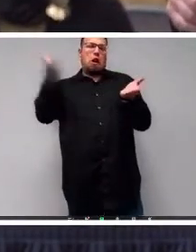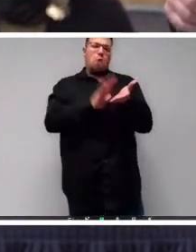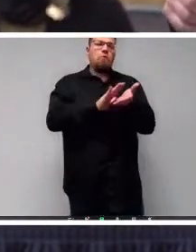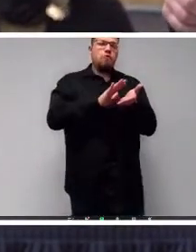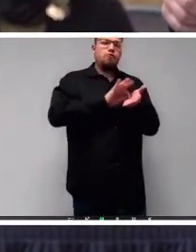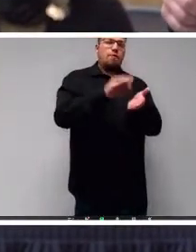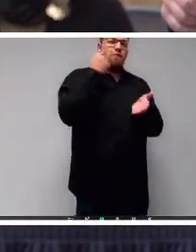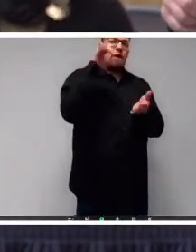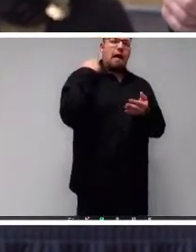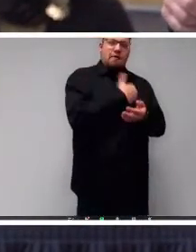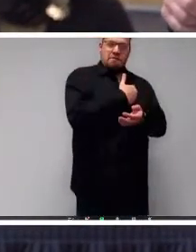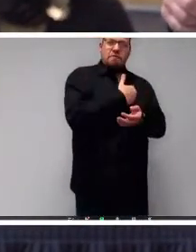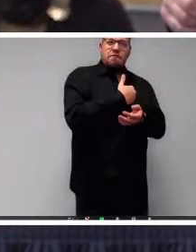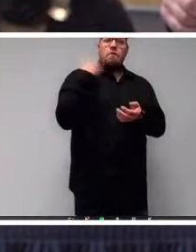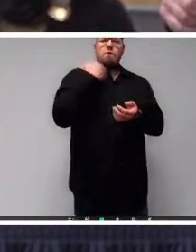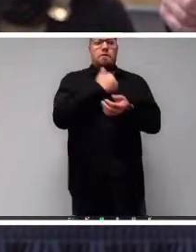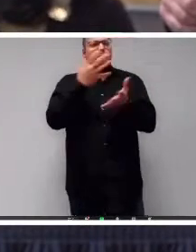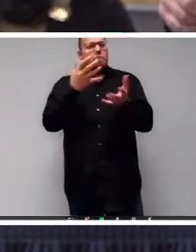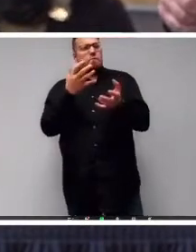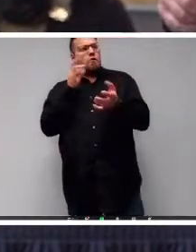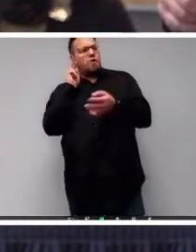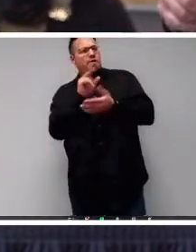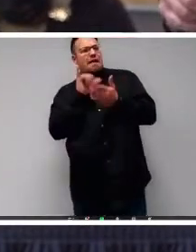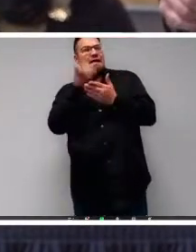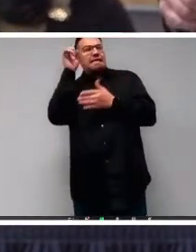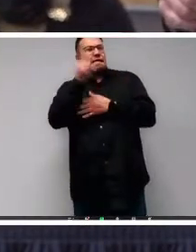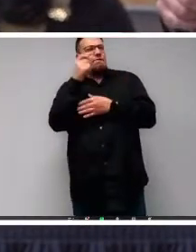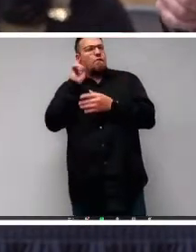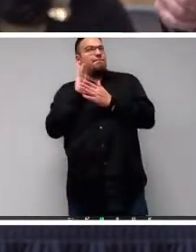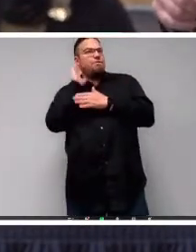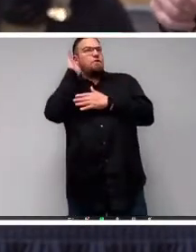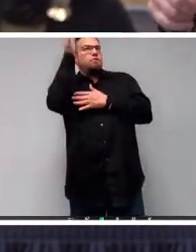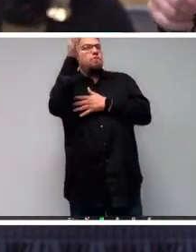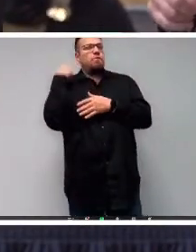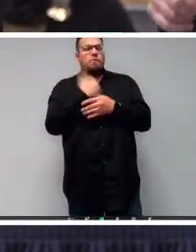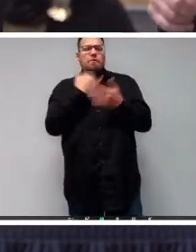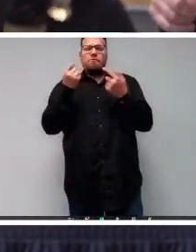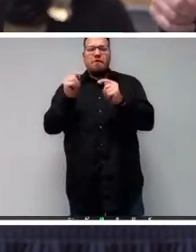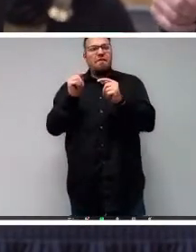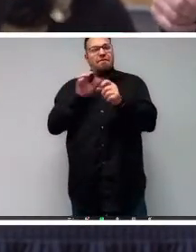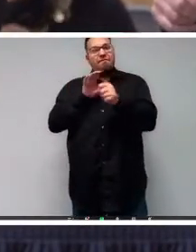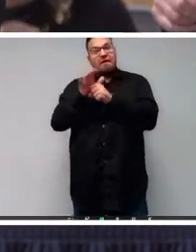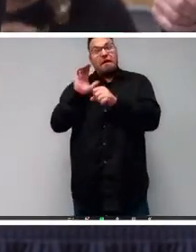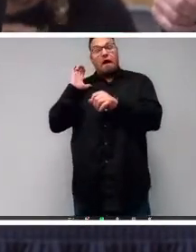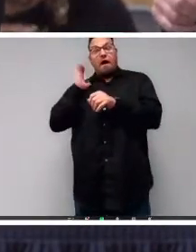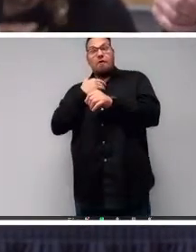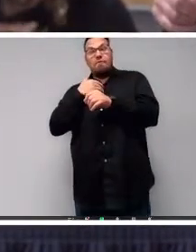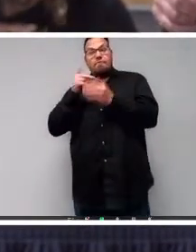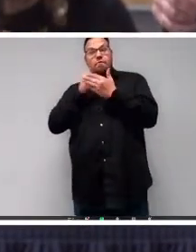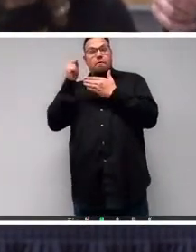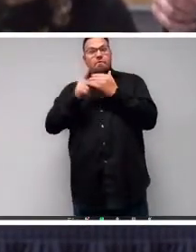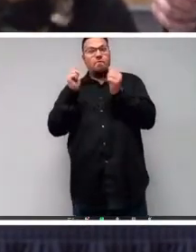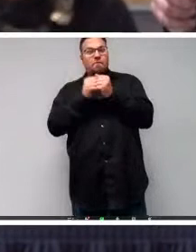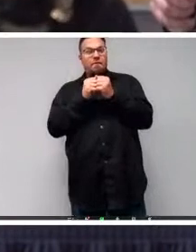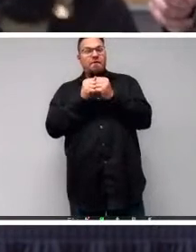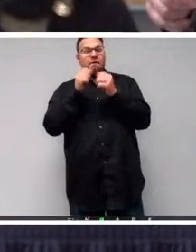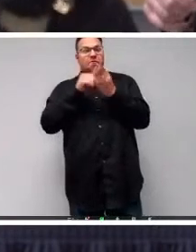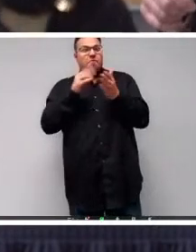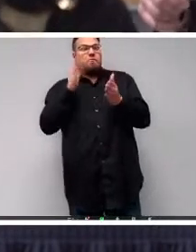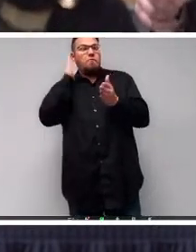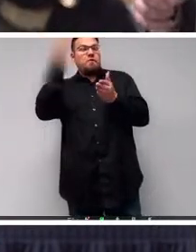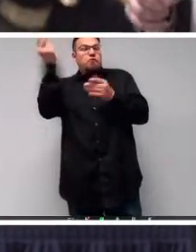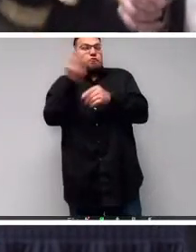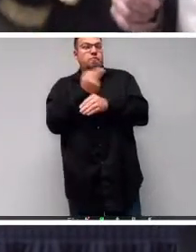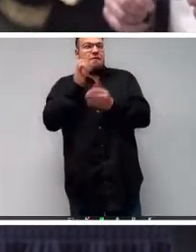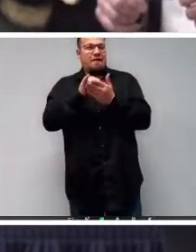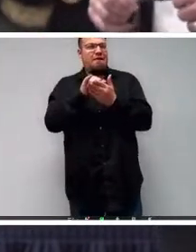at the needs students have for their own future, and we try to fill our program seats first with the students who are going to use that